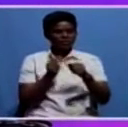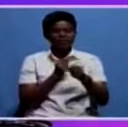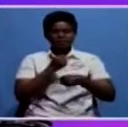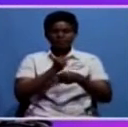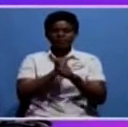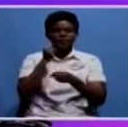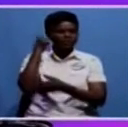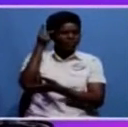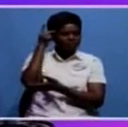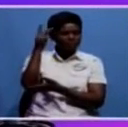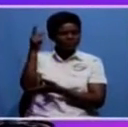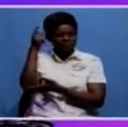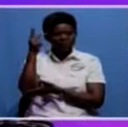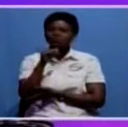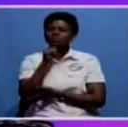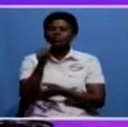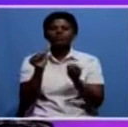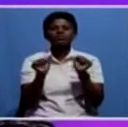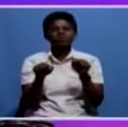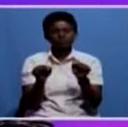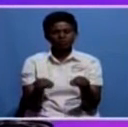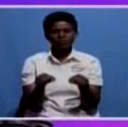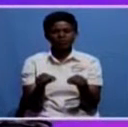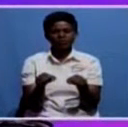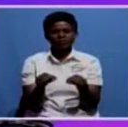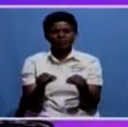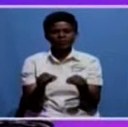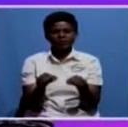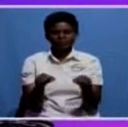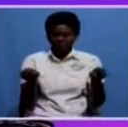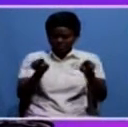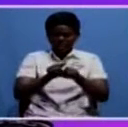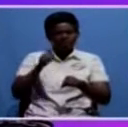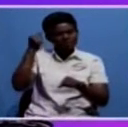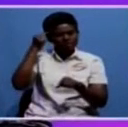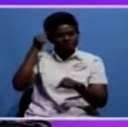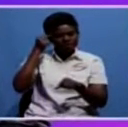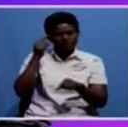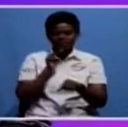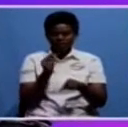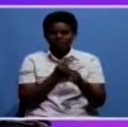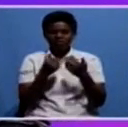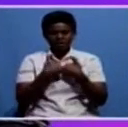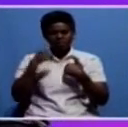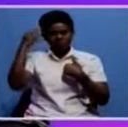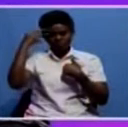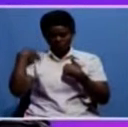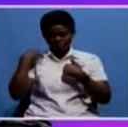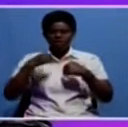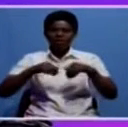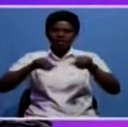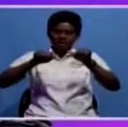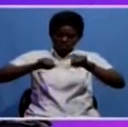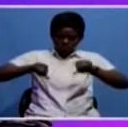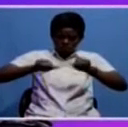everything. It is not possible. It is not possible that in the same government where we have the Office of the Attorney General as